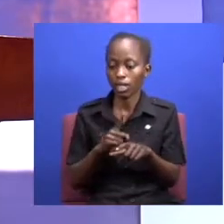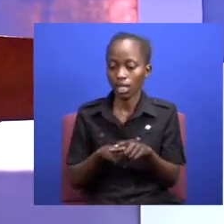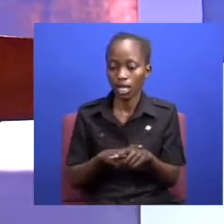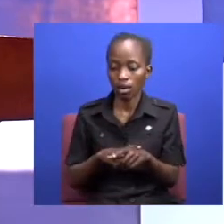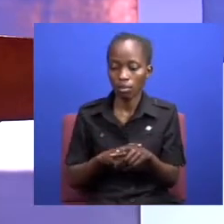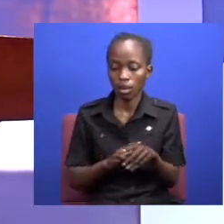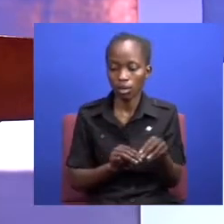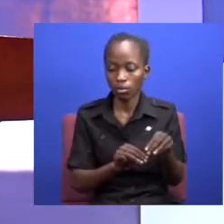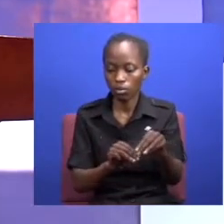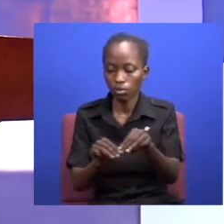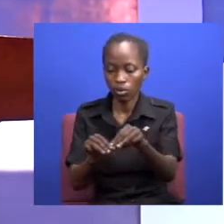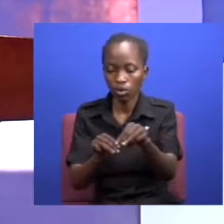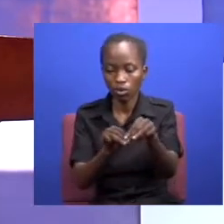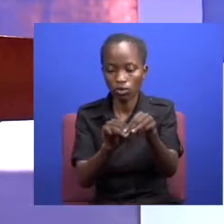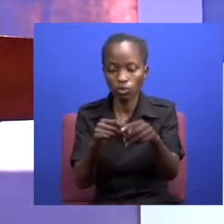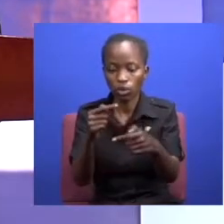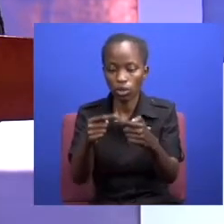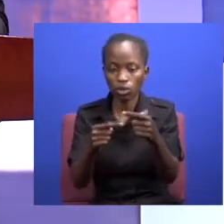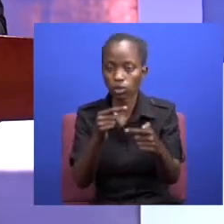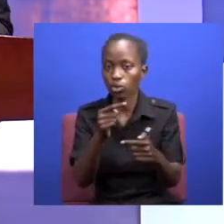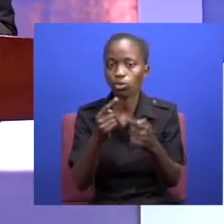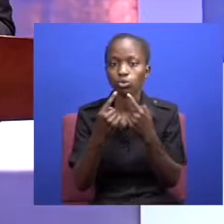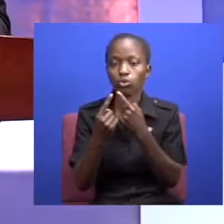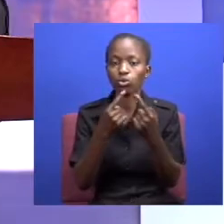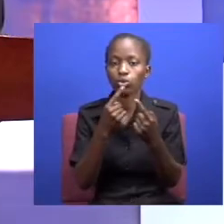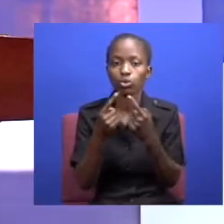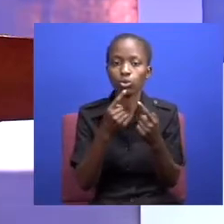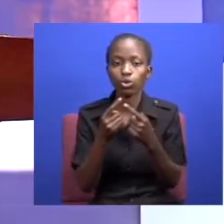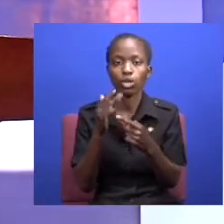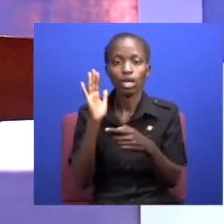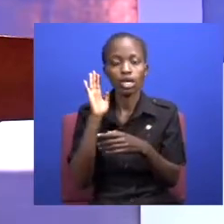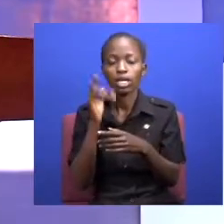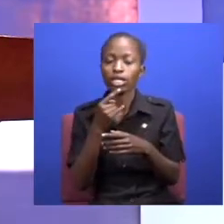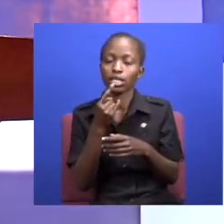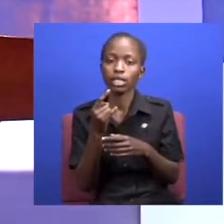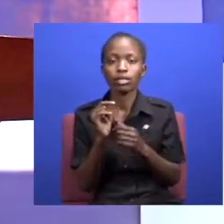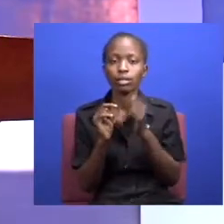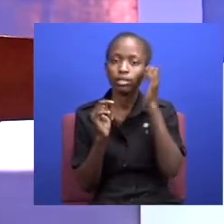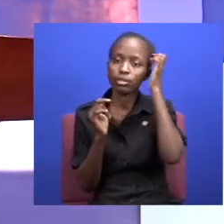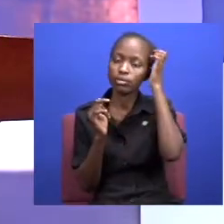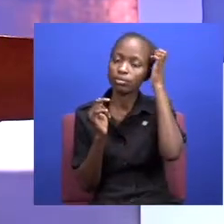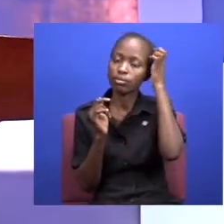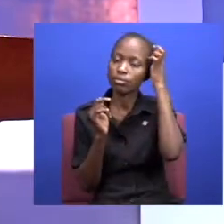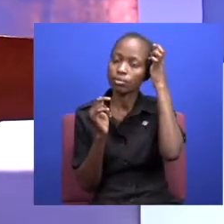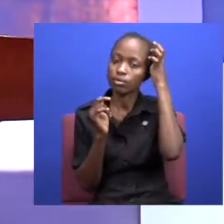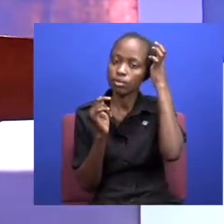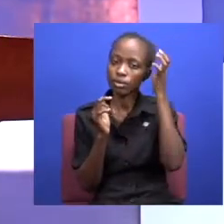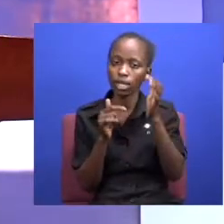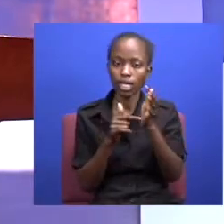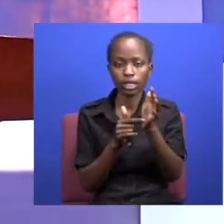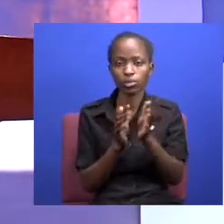moving, it keeps on talking to me, speaking to me. And so you'll hear it saying things like,